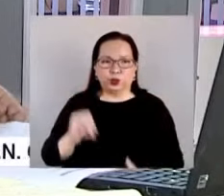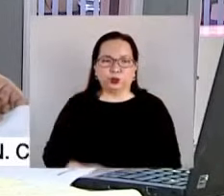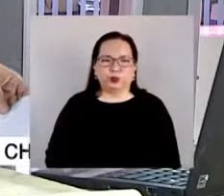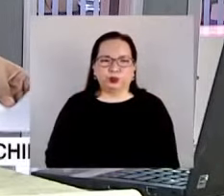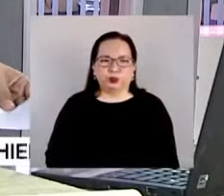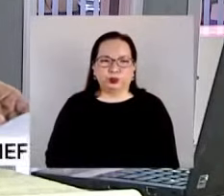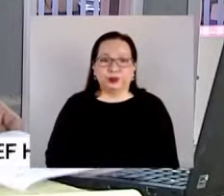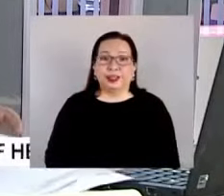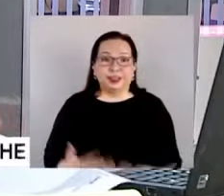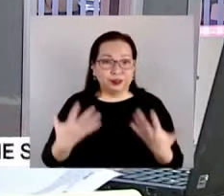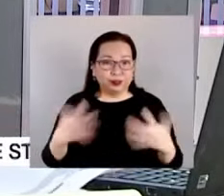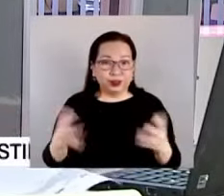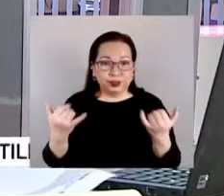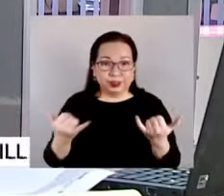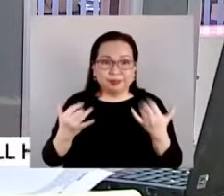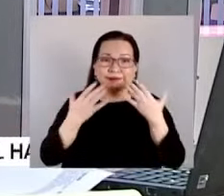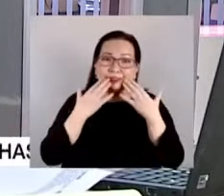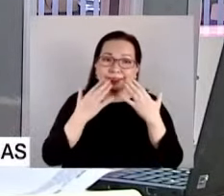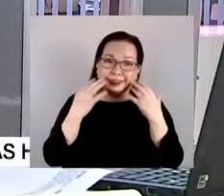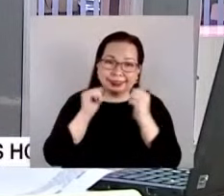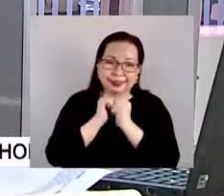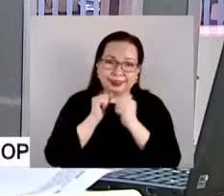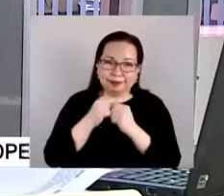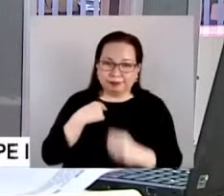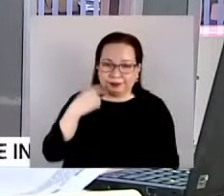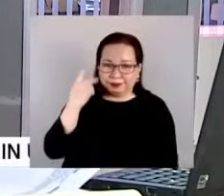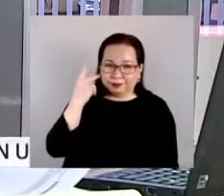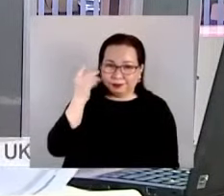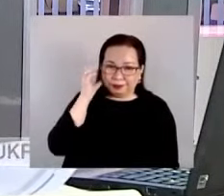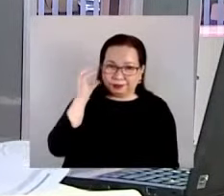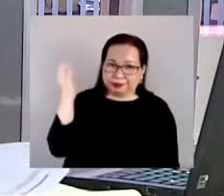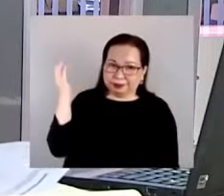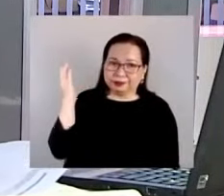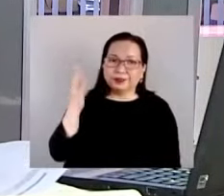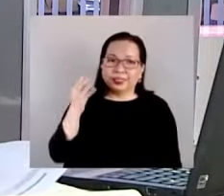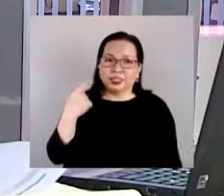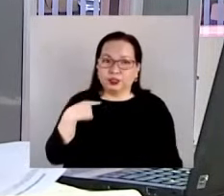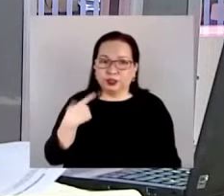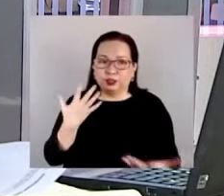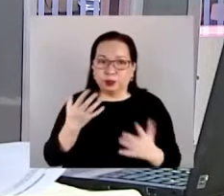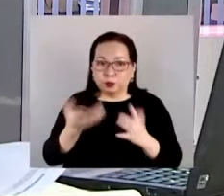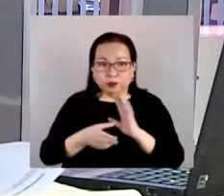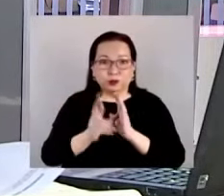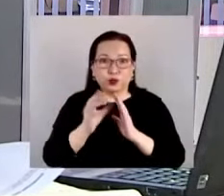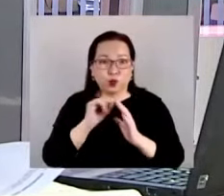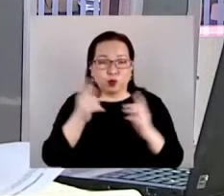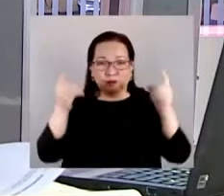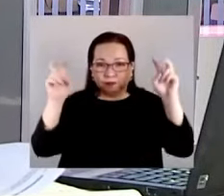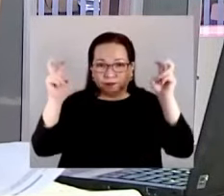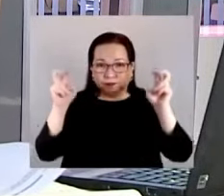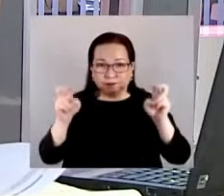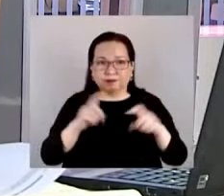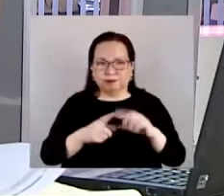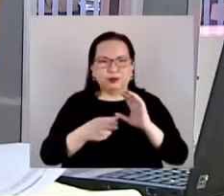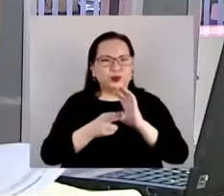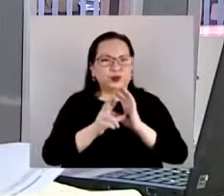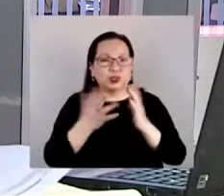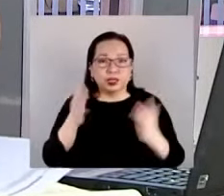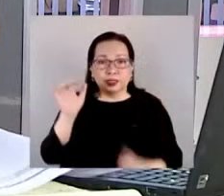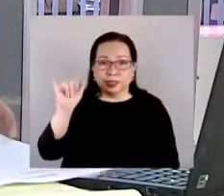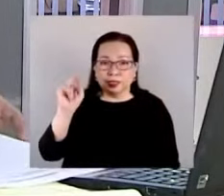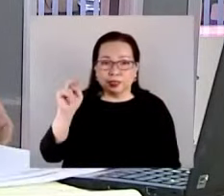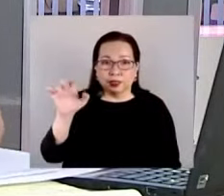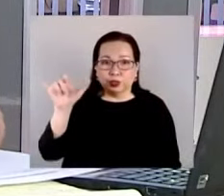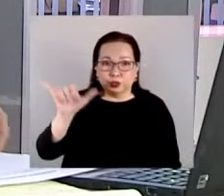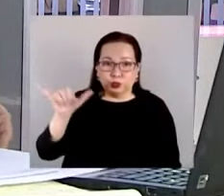And that'll do it for today. Thank you for joining us. I'm Carmina Constantino. If you want to revisit today's episode, you can play back this newscast on ANC's YouTube channel